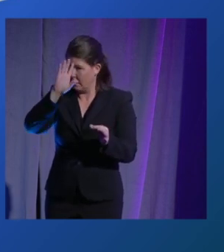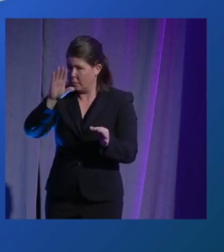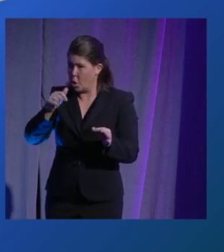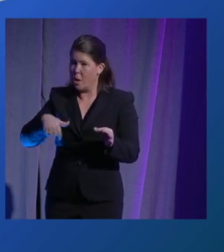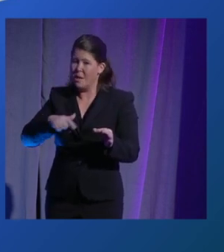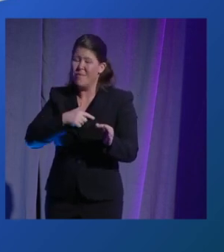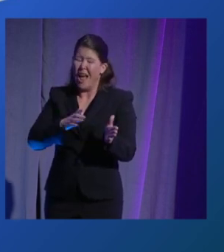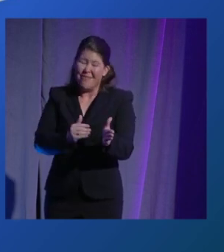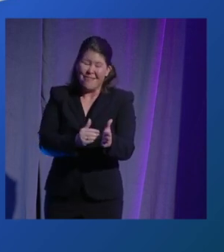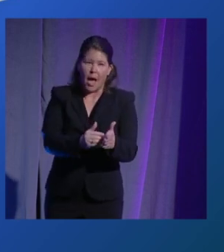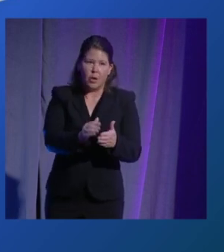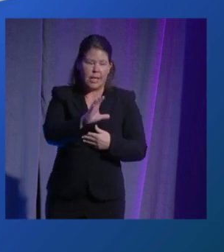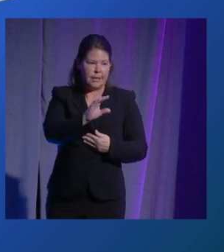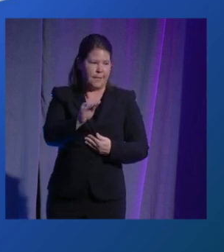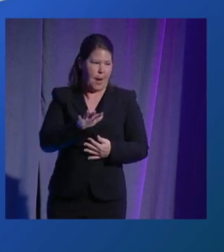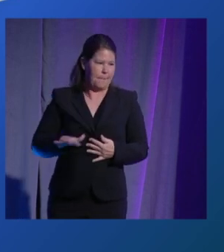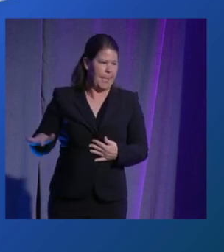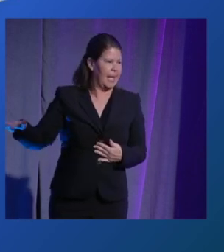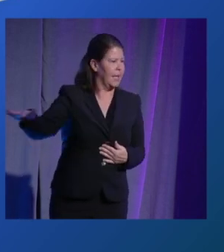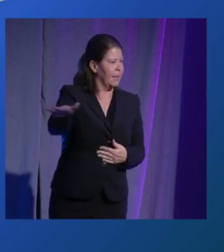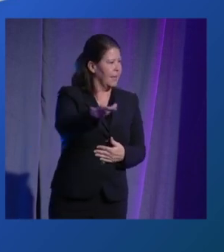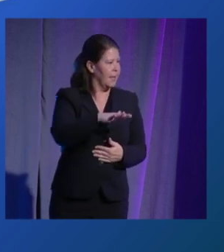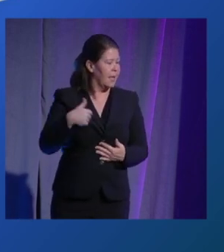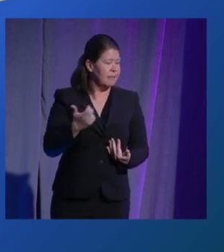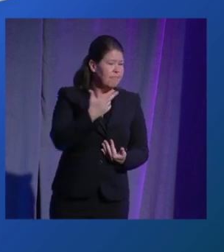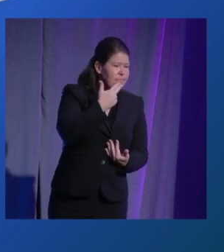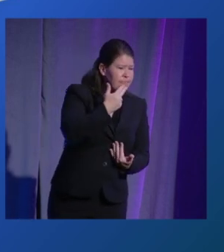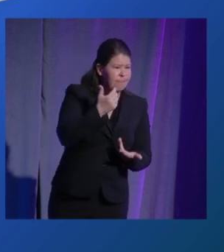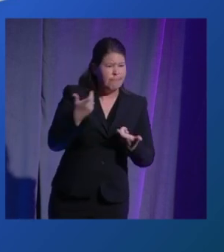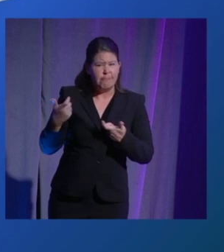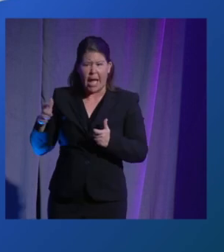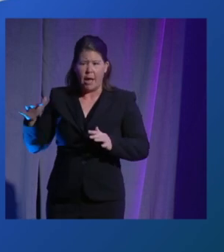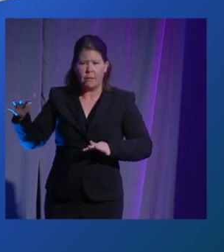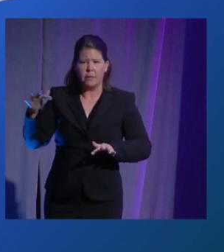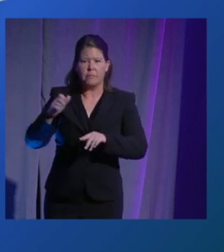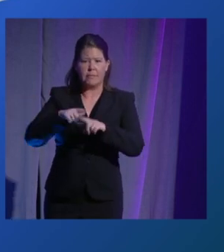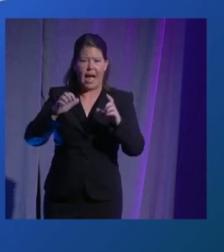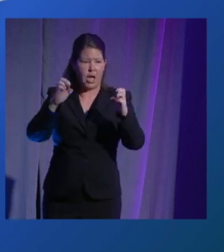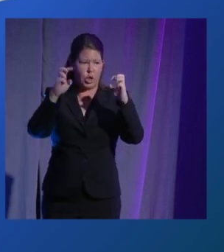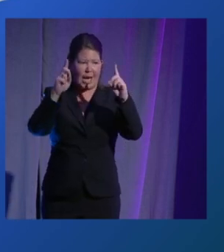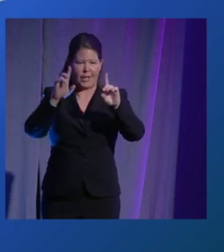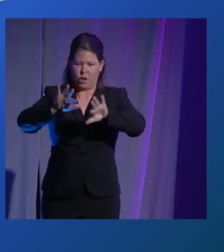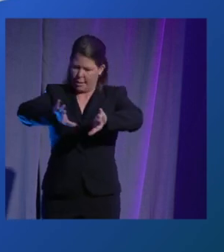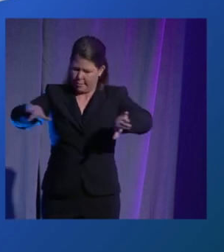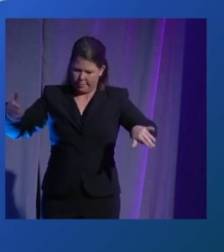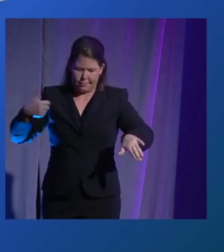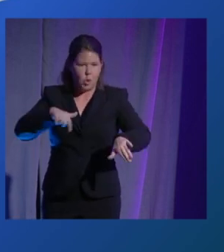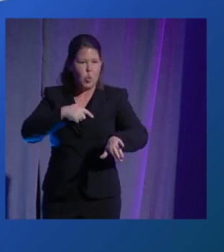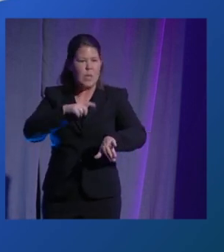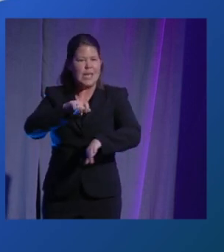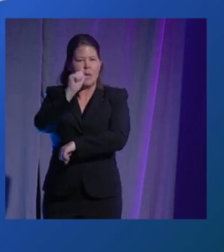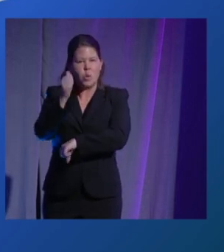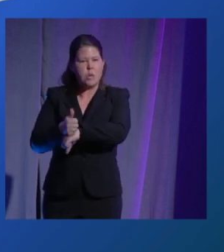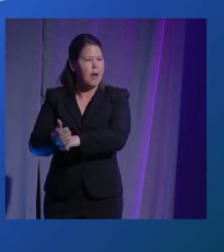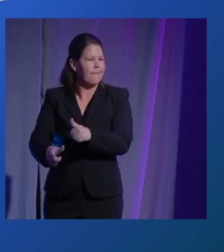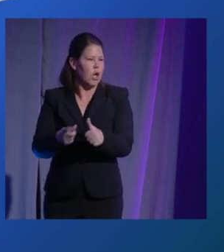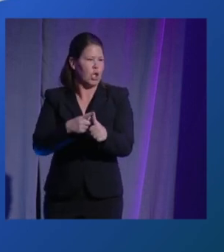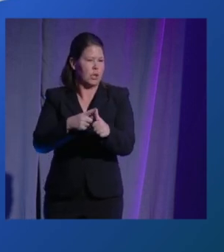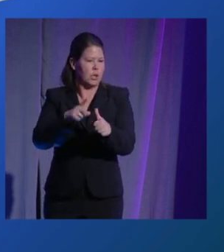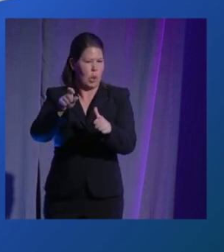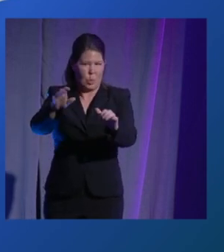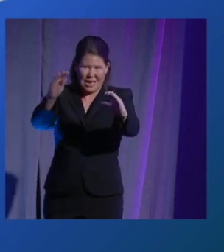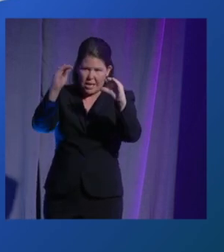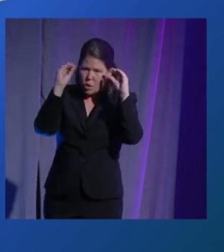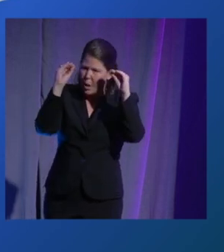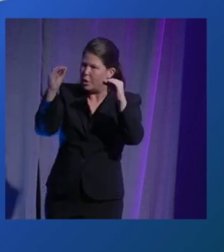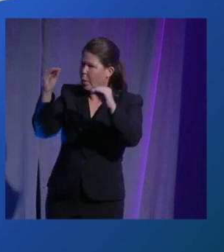small but I think they've decided that on the education Mission we better go first we better create some standards and so there is a lot of